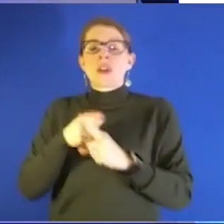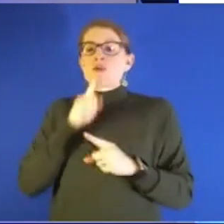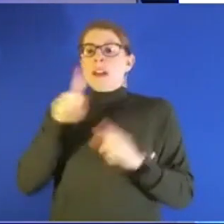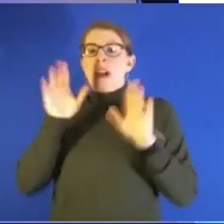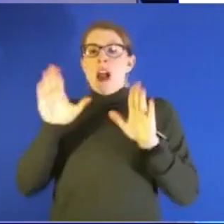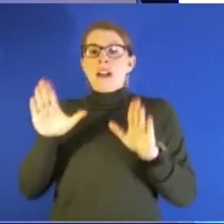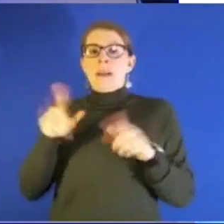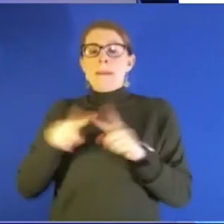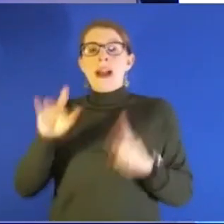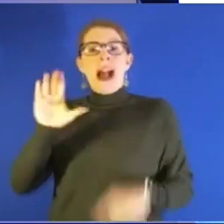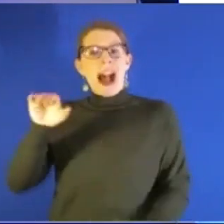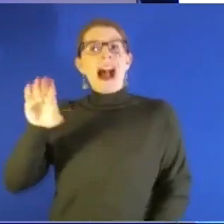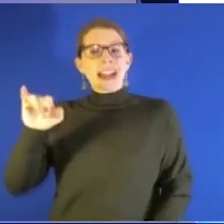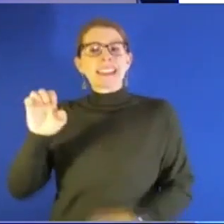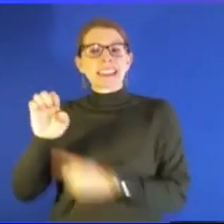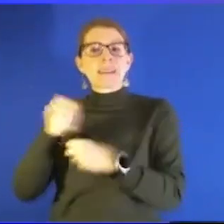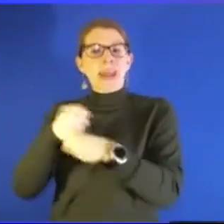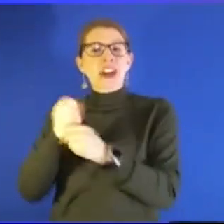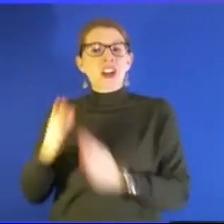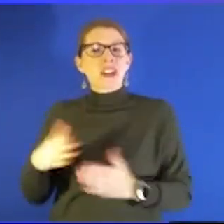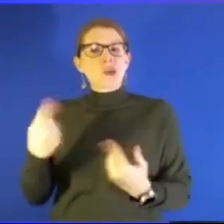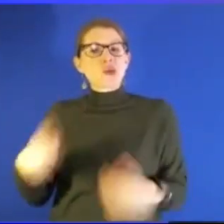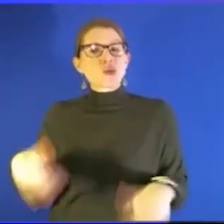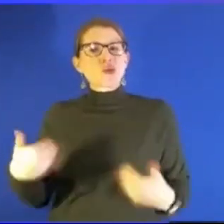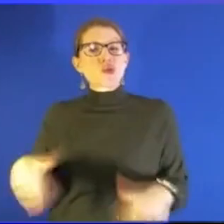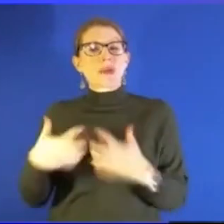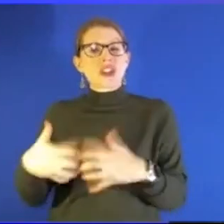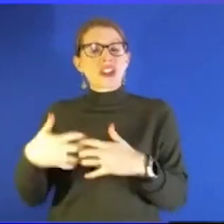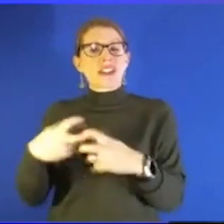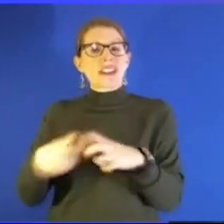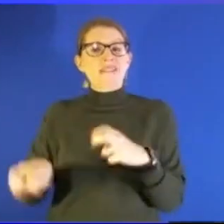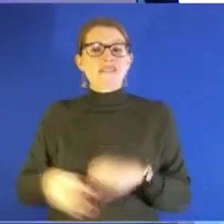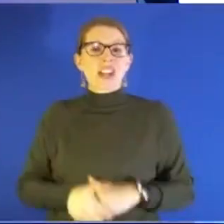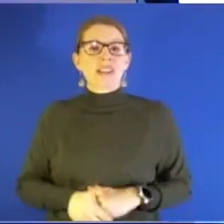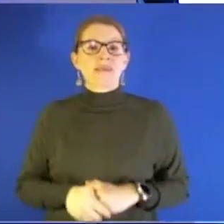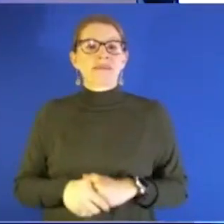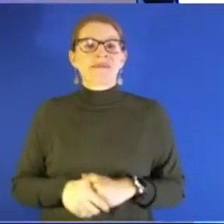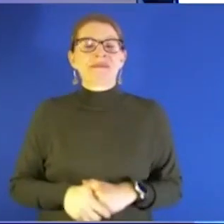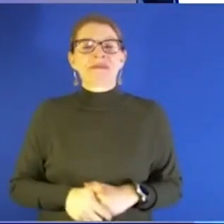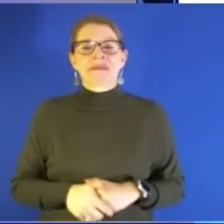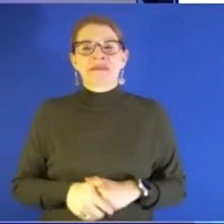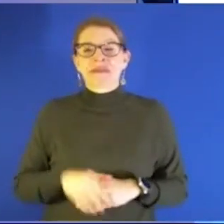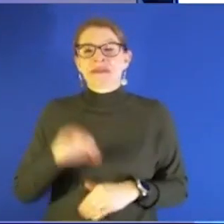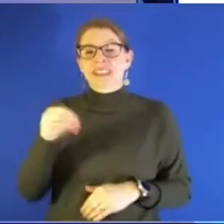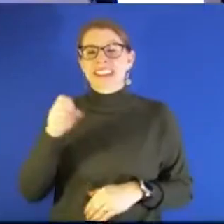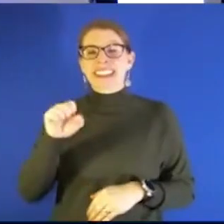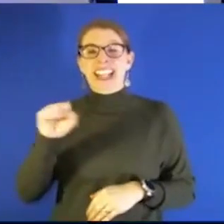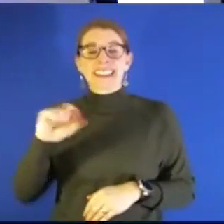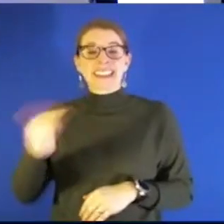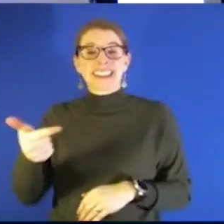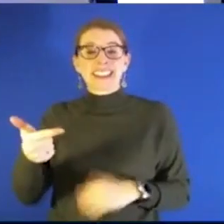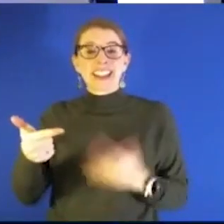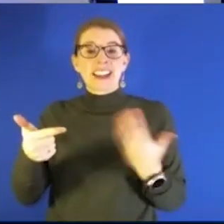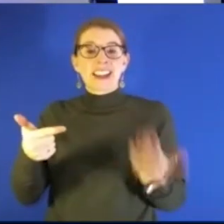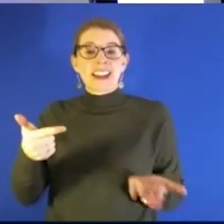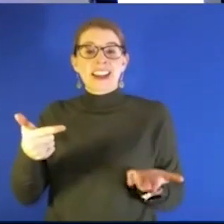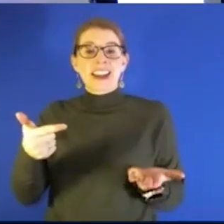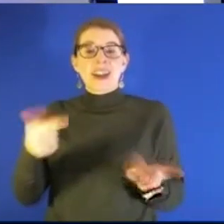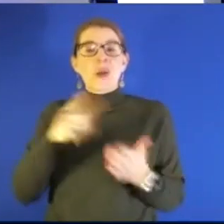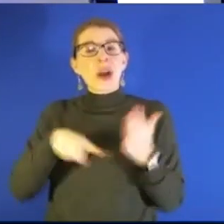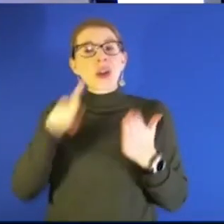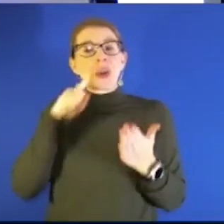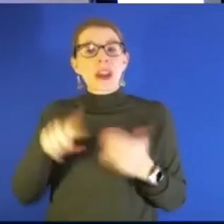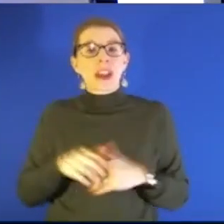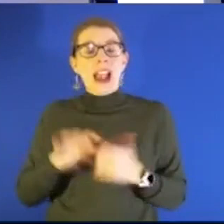are tough, man. They're tough. They don't bend. They don't bend. No. Yeah. Okay, Jess. What do you think? How are we doing